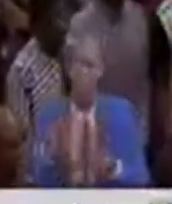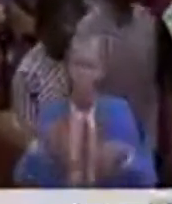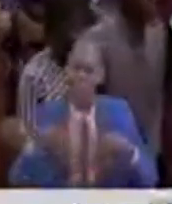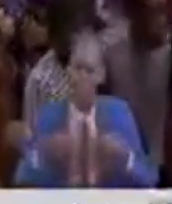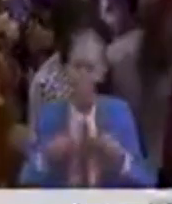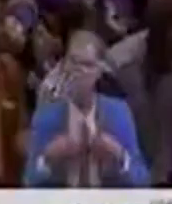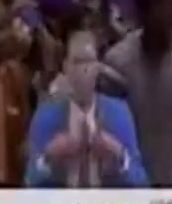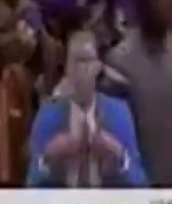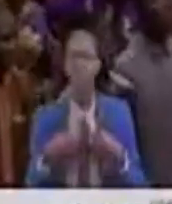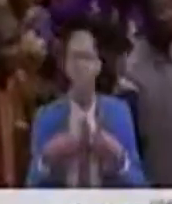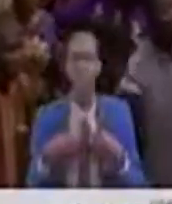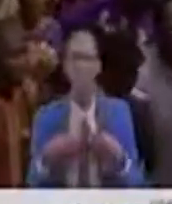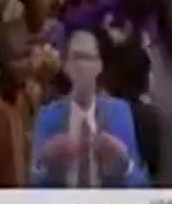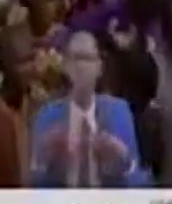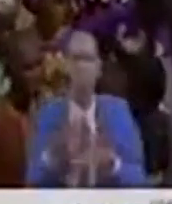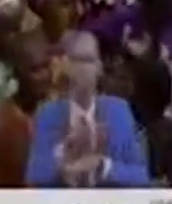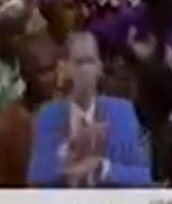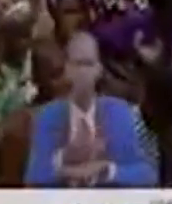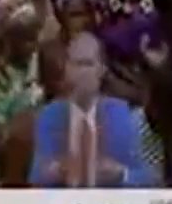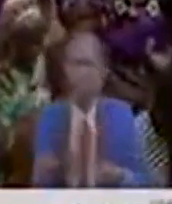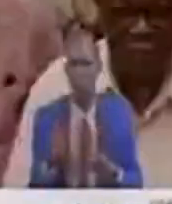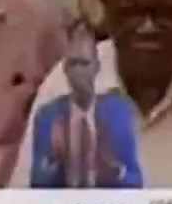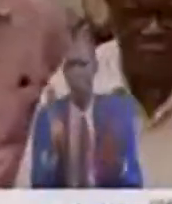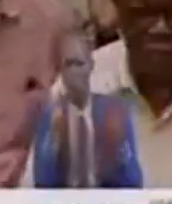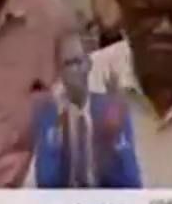Don't dodge the message.